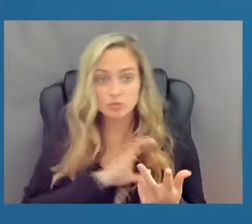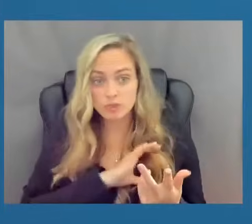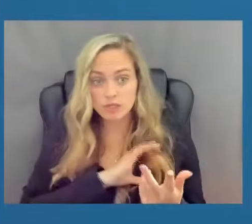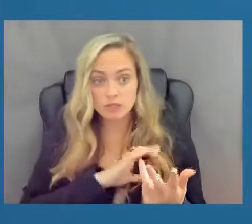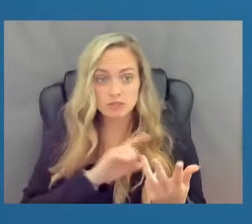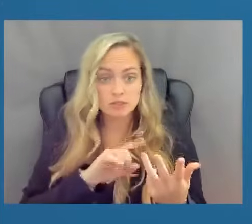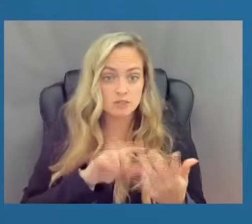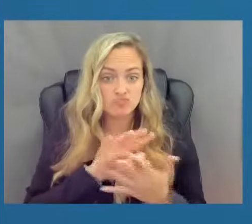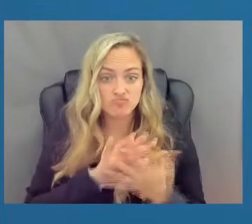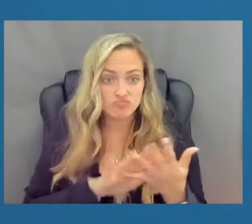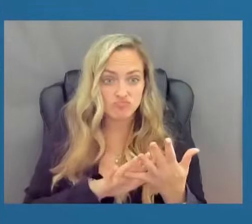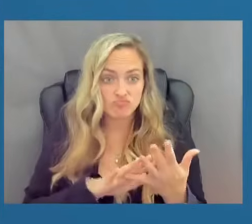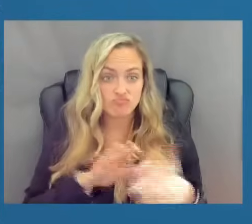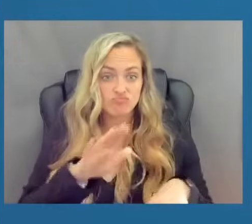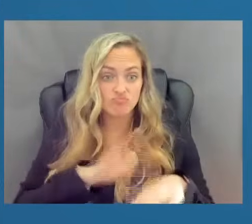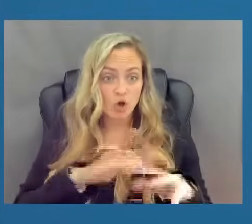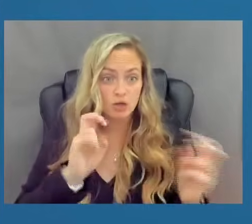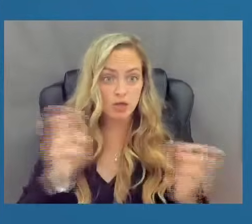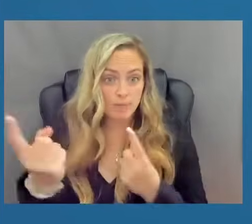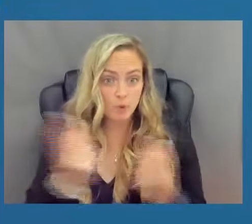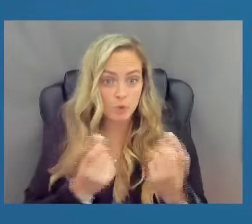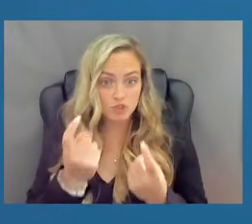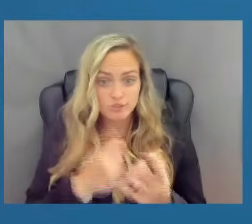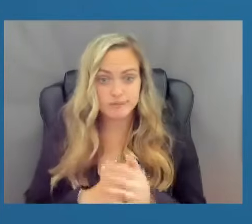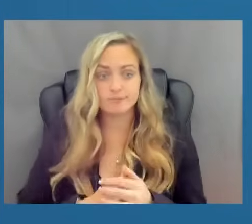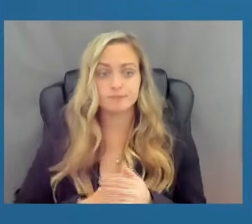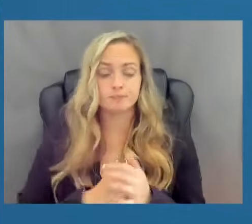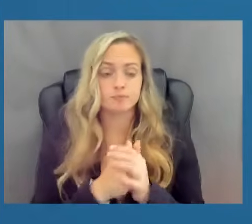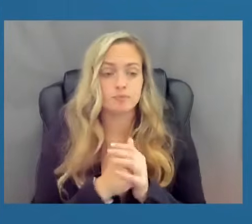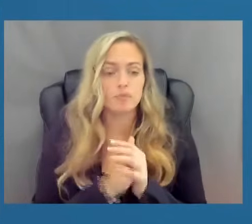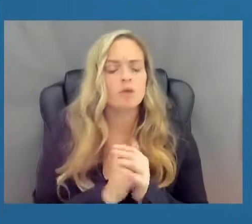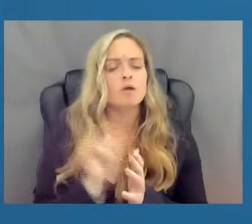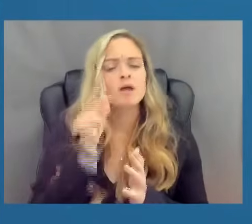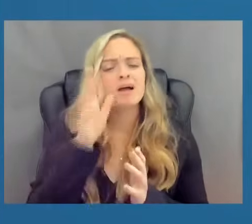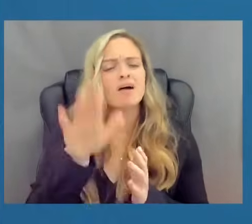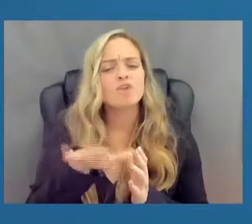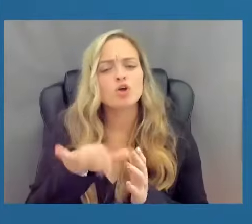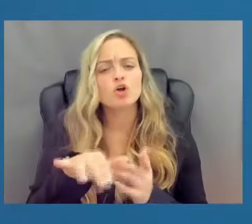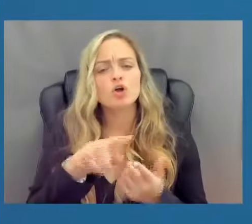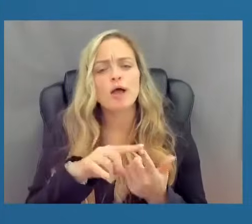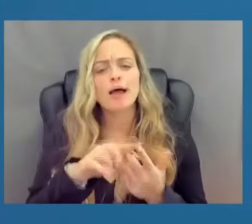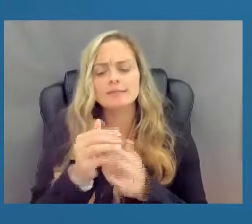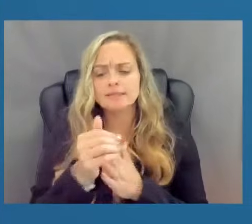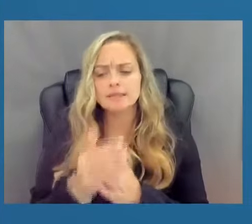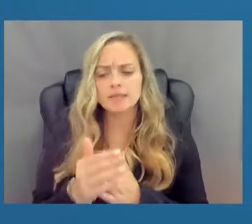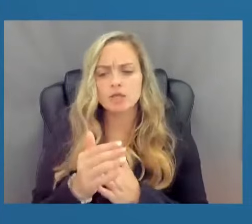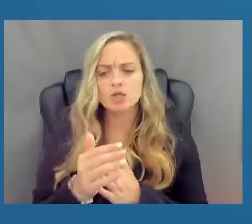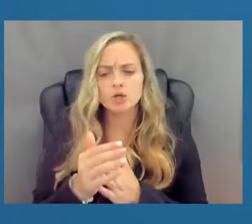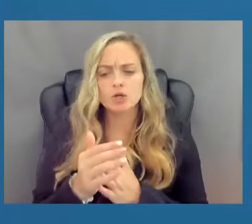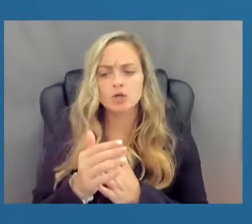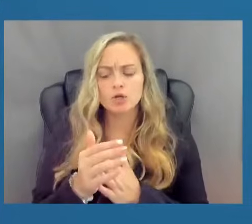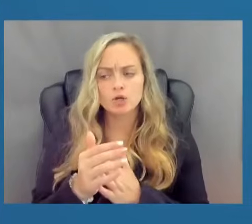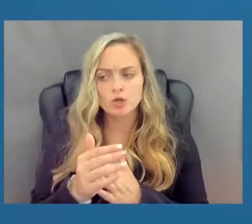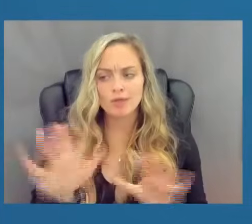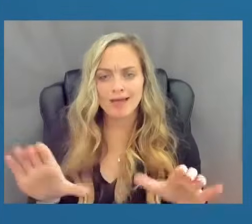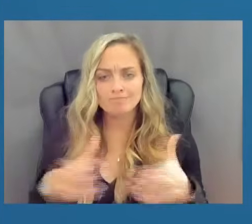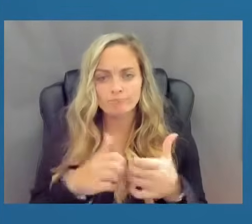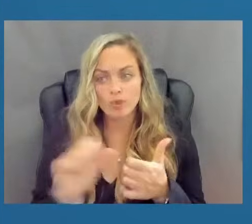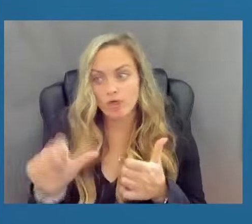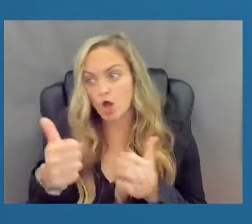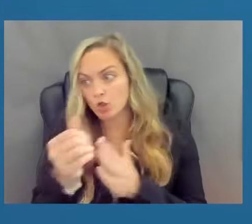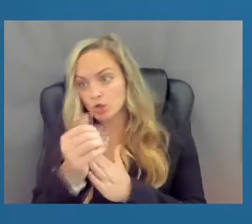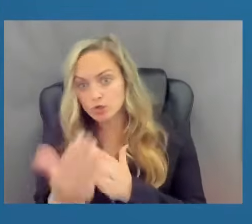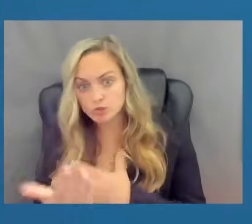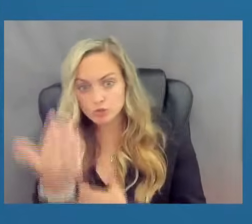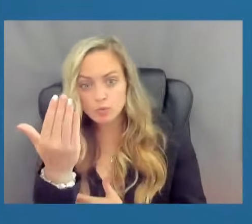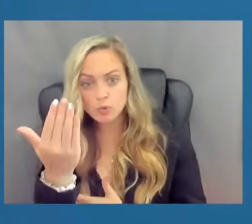investments here in Syracuse. Andrew? Governor, as the leader who convened with other leaders this morning a short time ago,